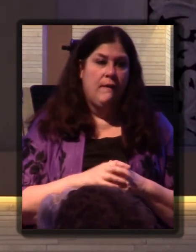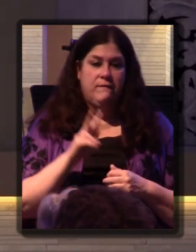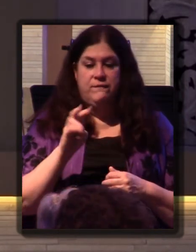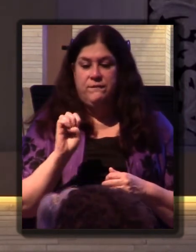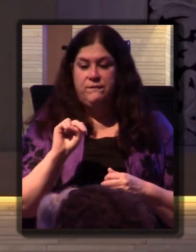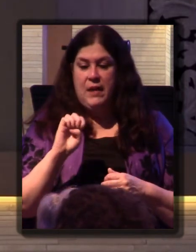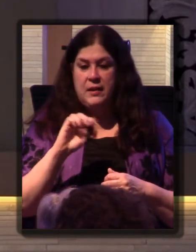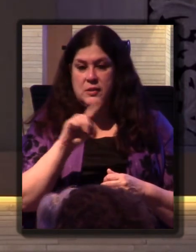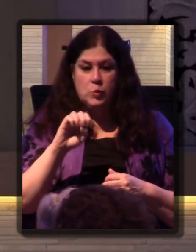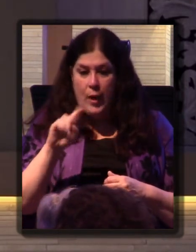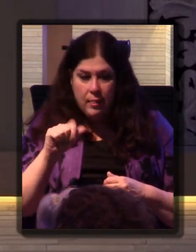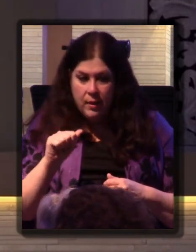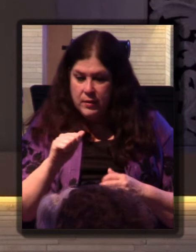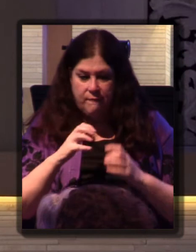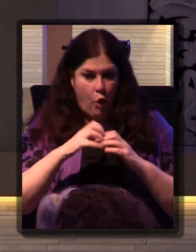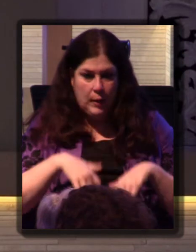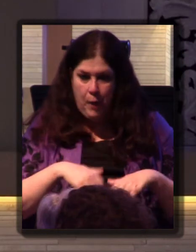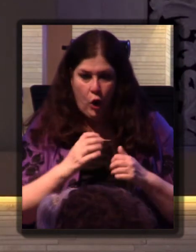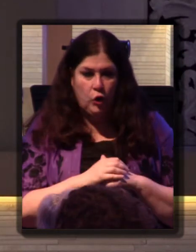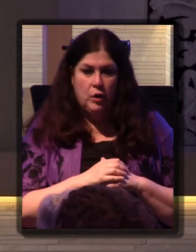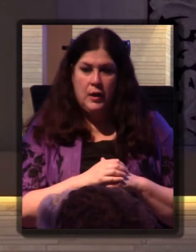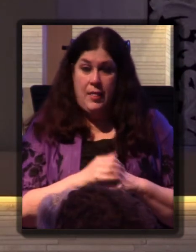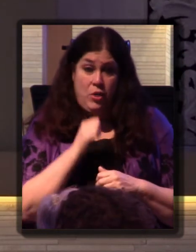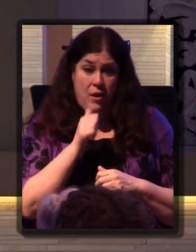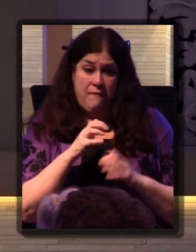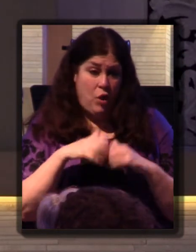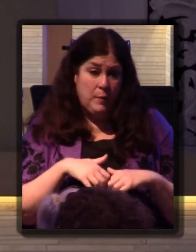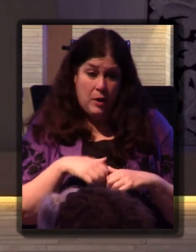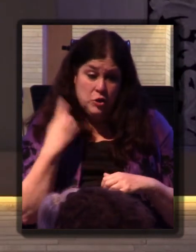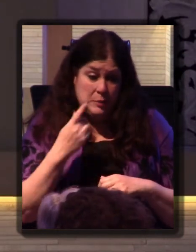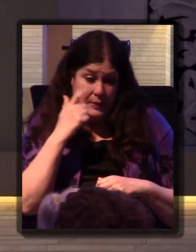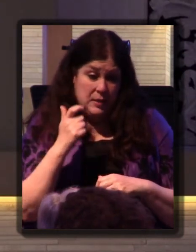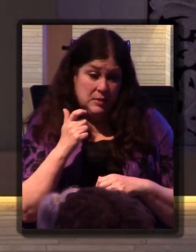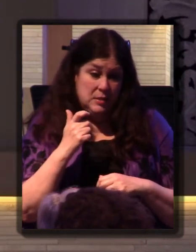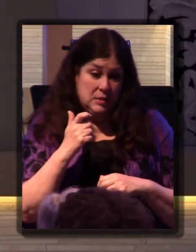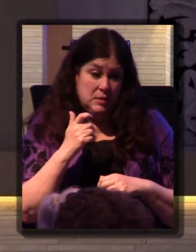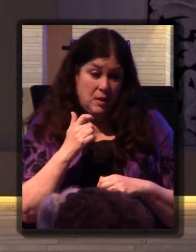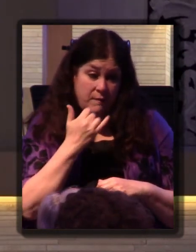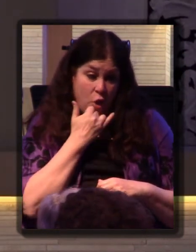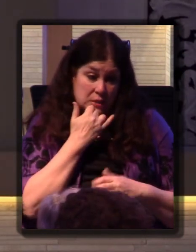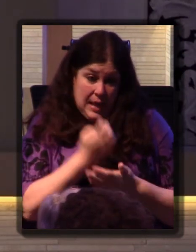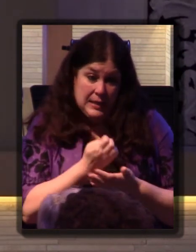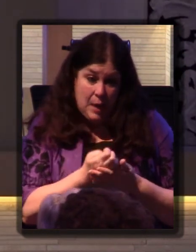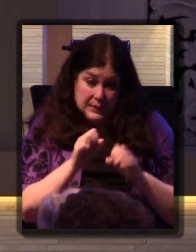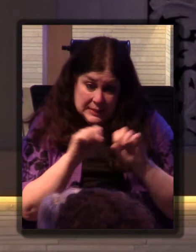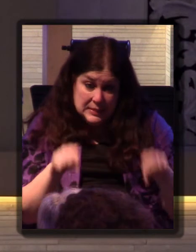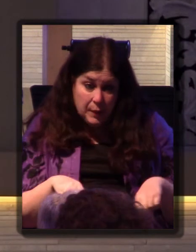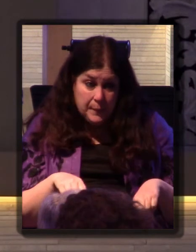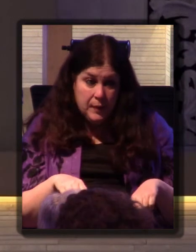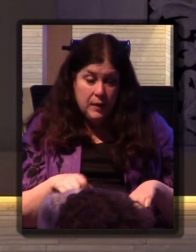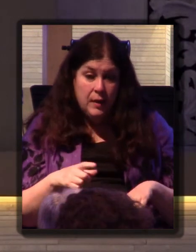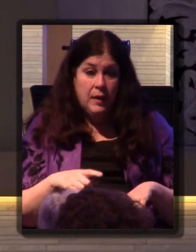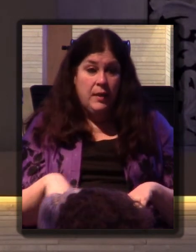thinking about Venezuela that's falling apart. And they are not falling apart simply because it is a faulty